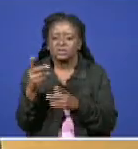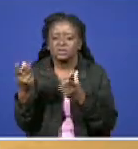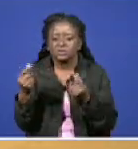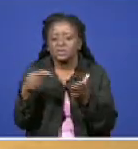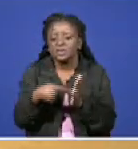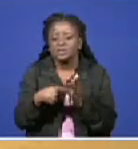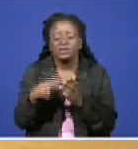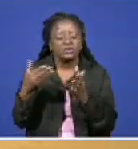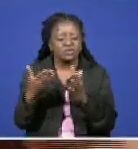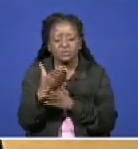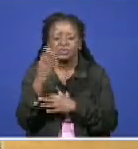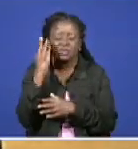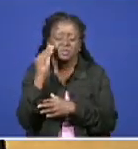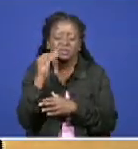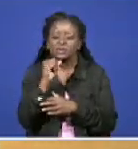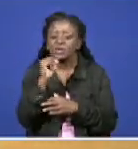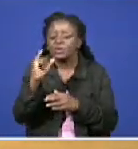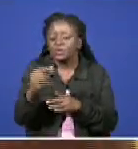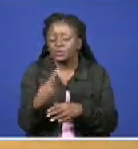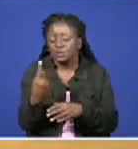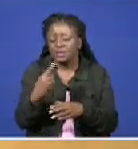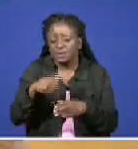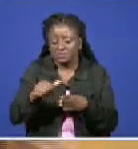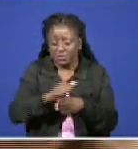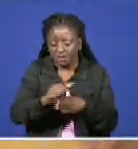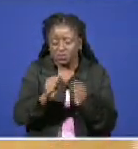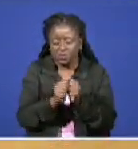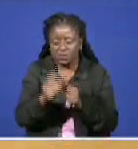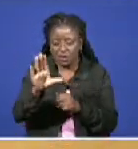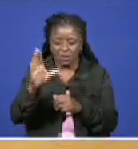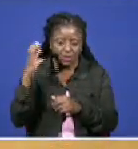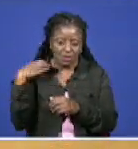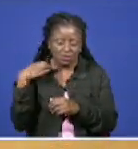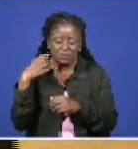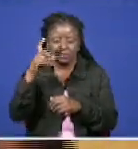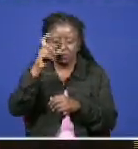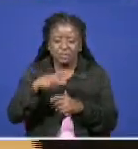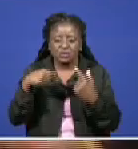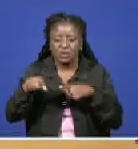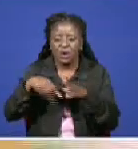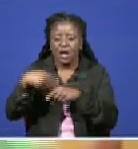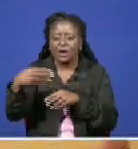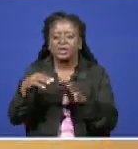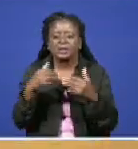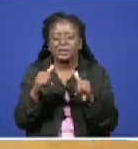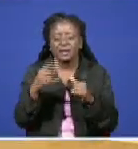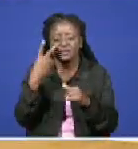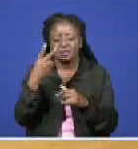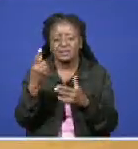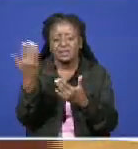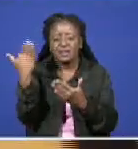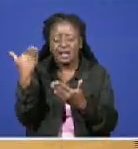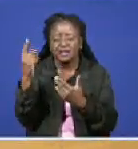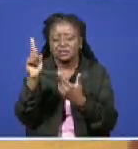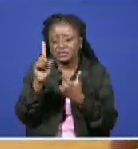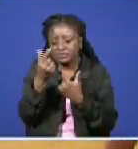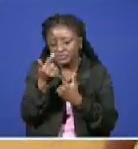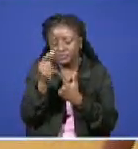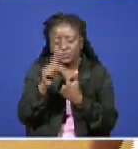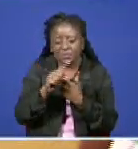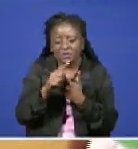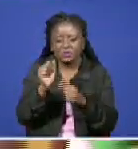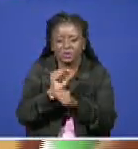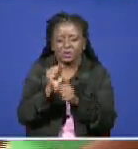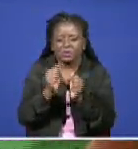experience. And that's not only in the practices with your coaches, but you got to go there and play. And I've seen over the last few months that I've been really working with